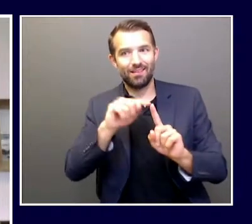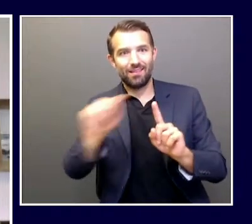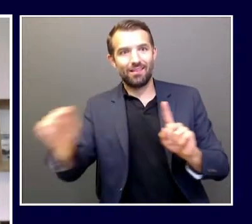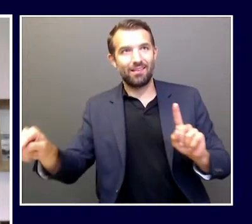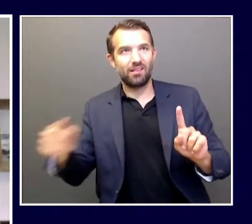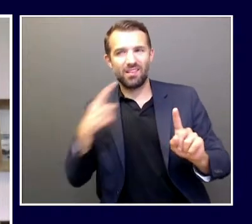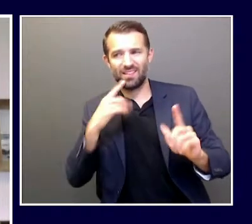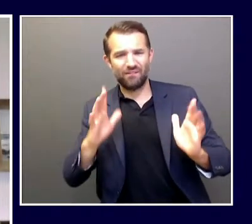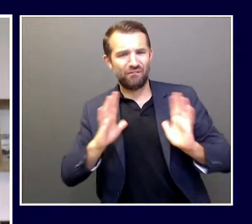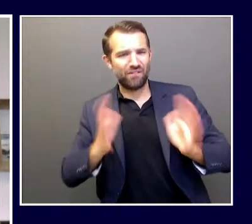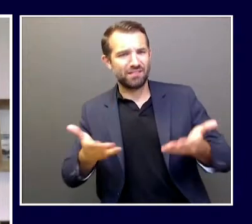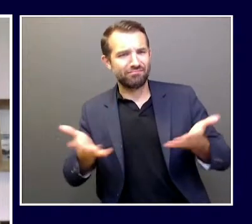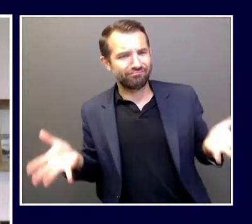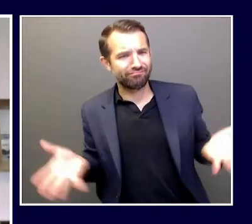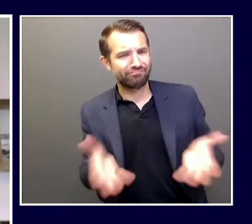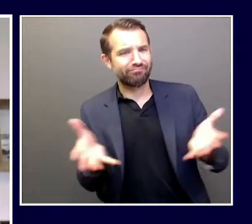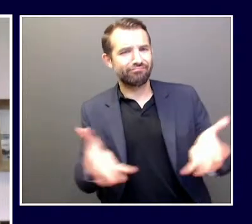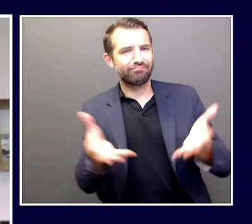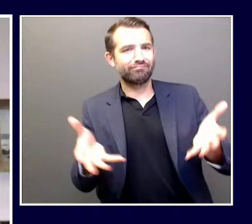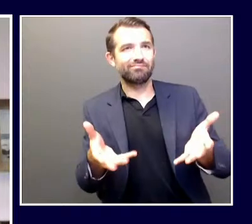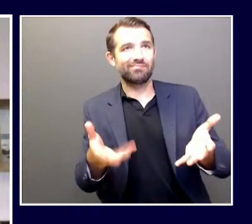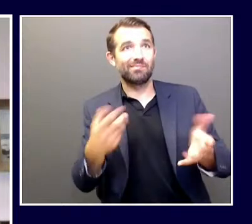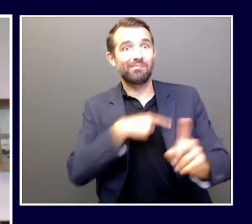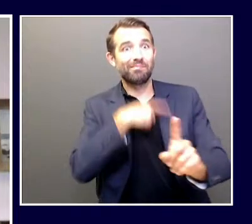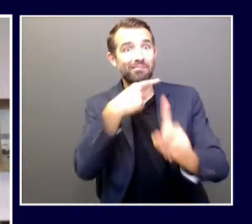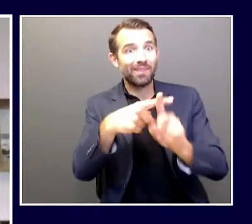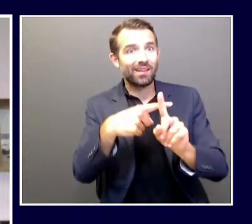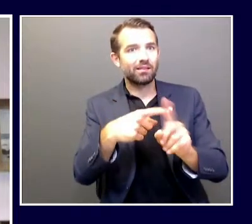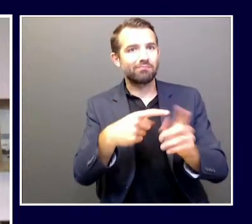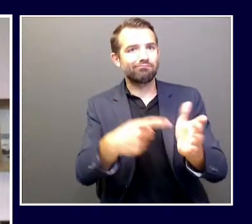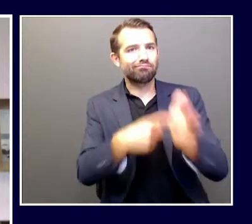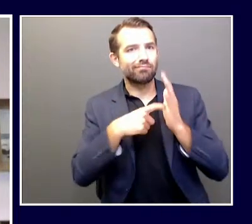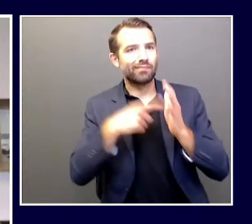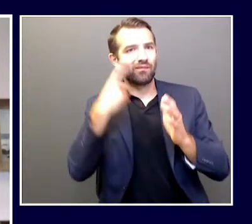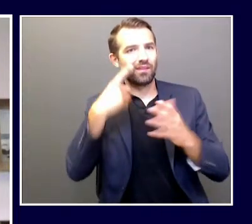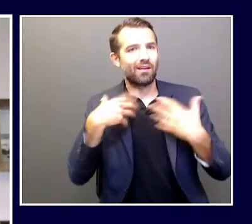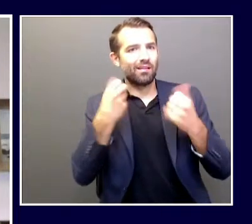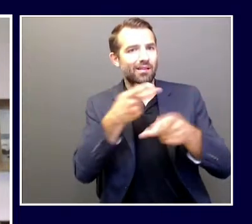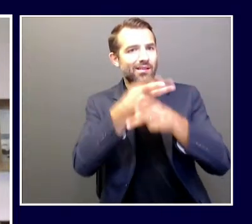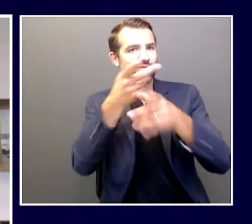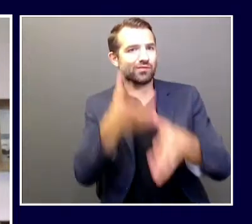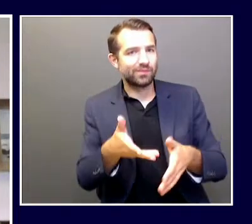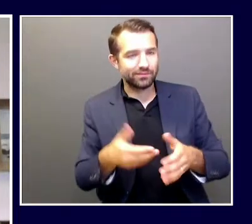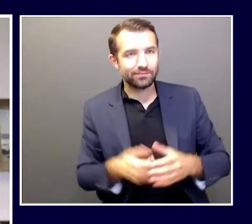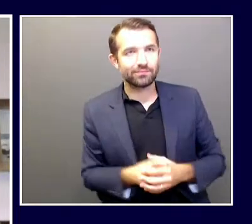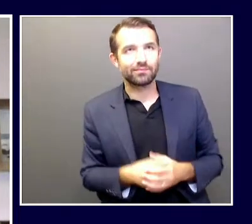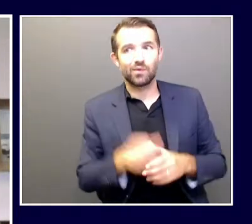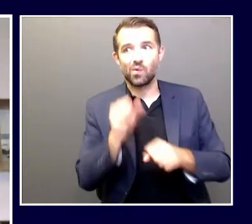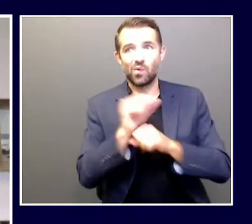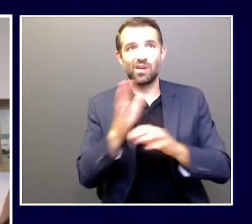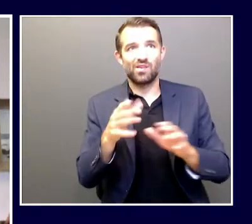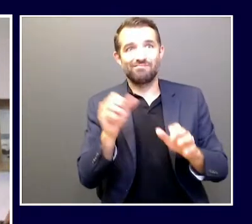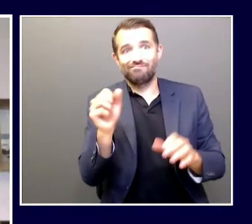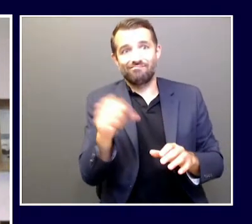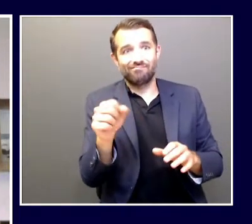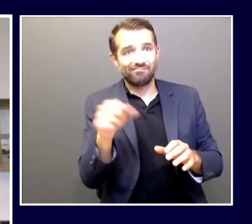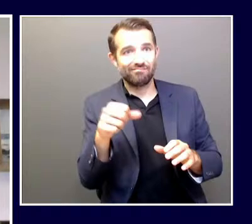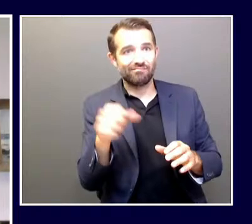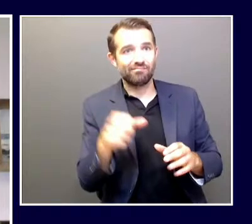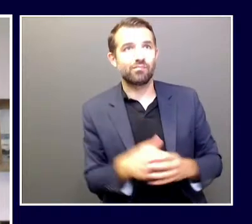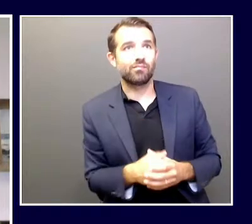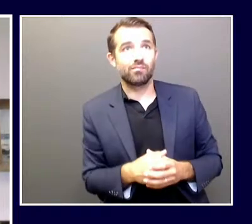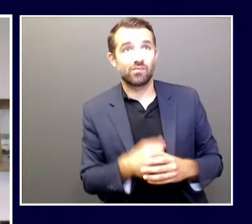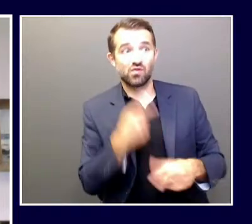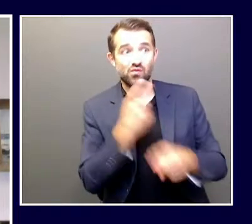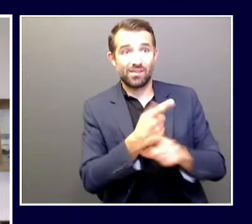healthcare workers. But we still see pockets of unvaccinated. You can check our zip code map and you'll still see there are parts